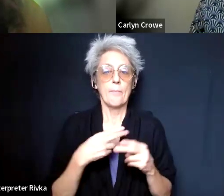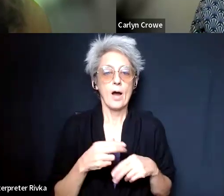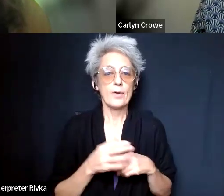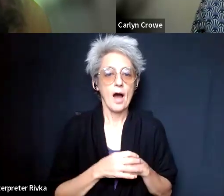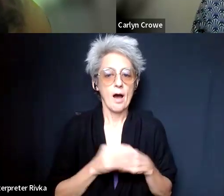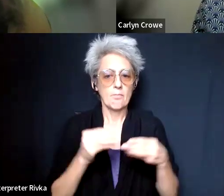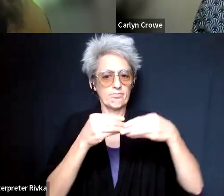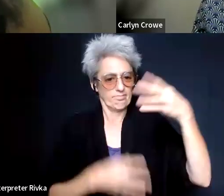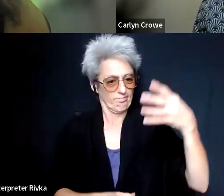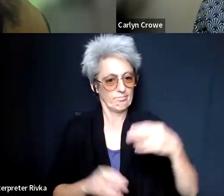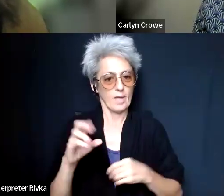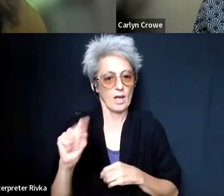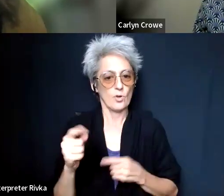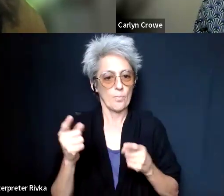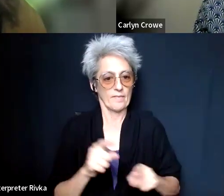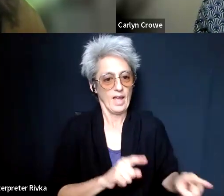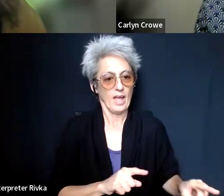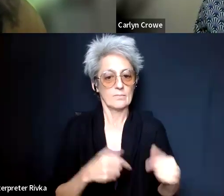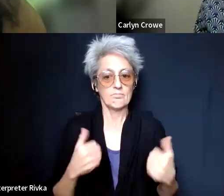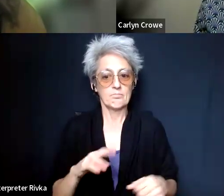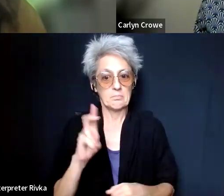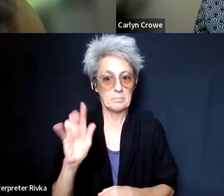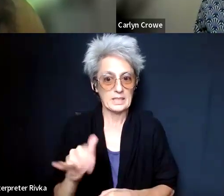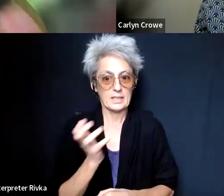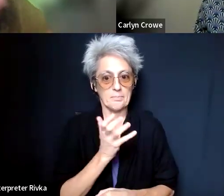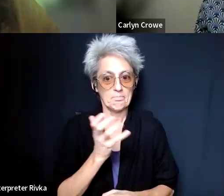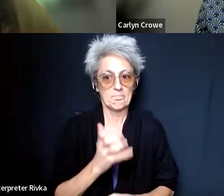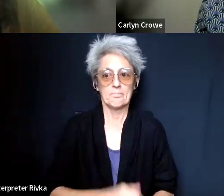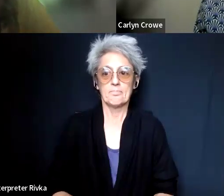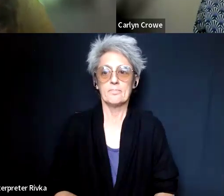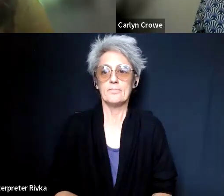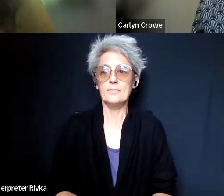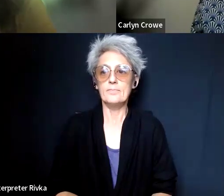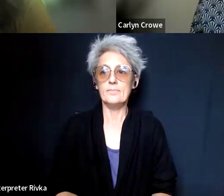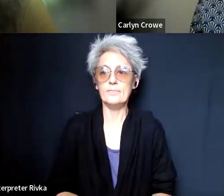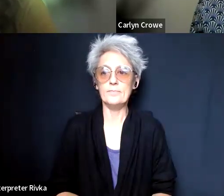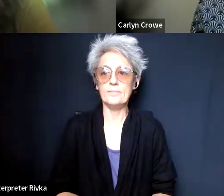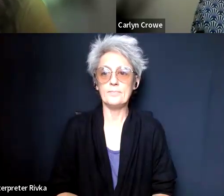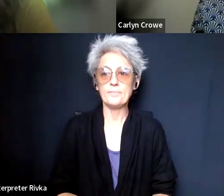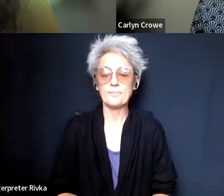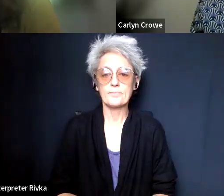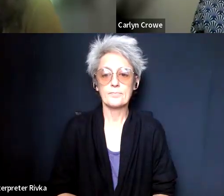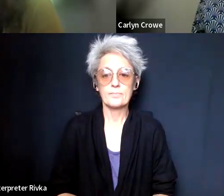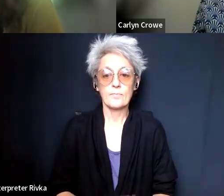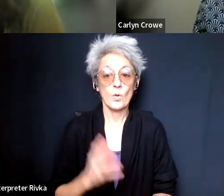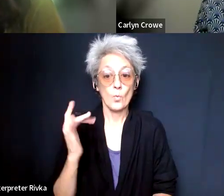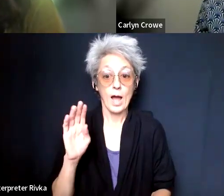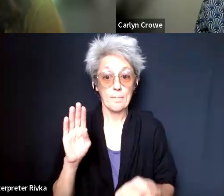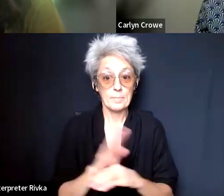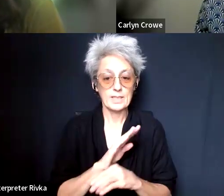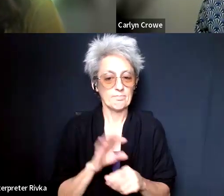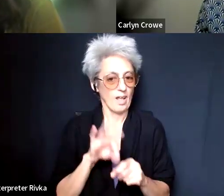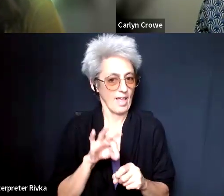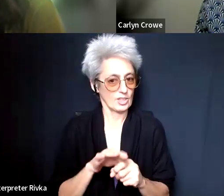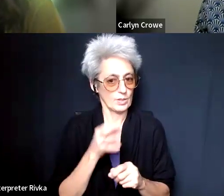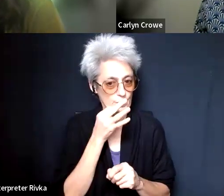believe how busy October is going to be, and for 2 big reasons. One is the election coming up, and